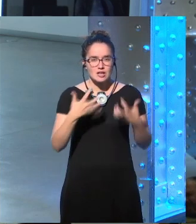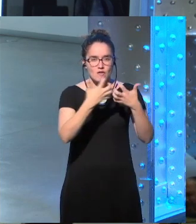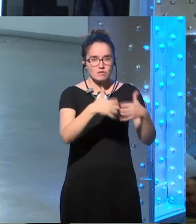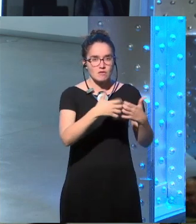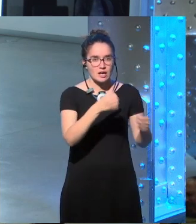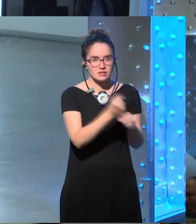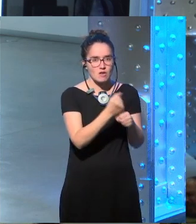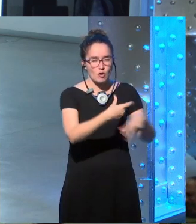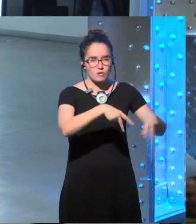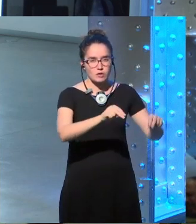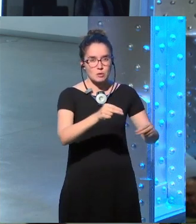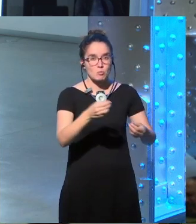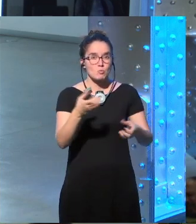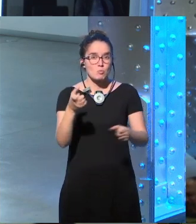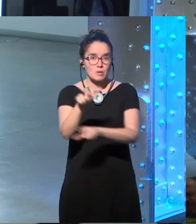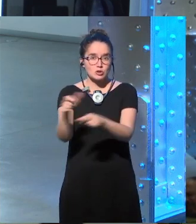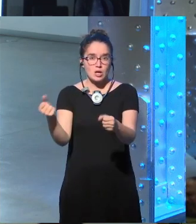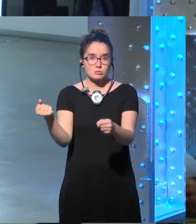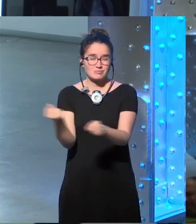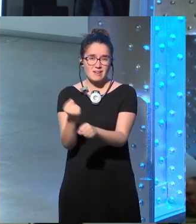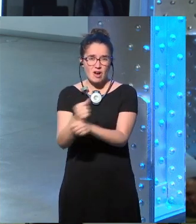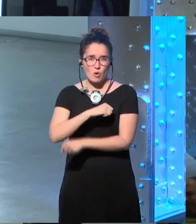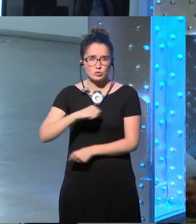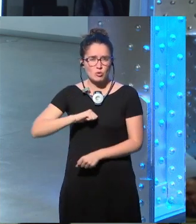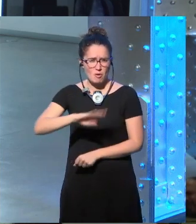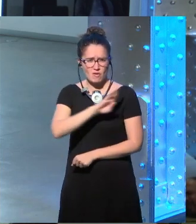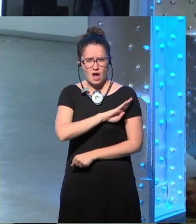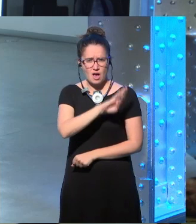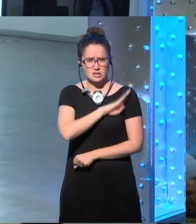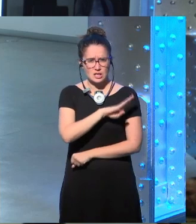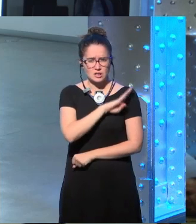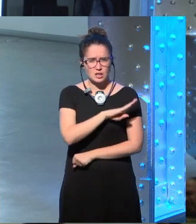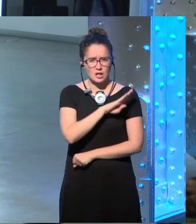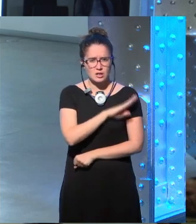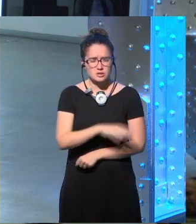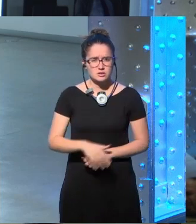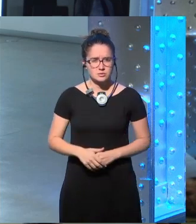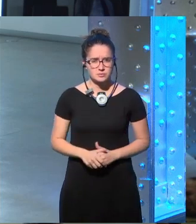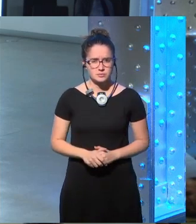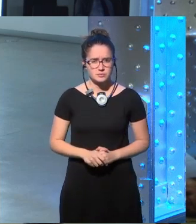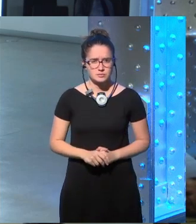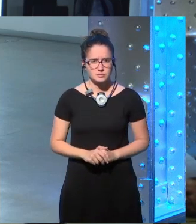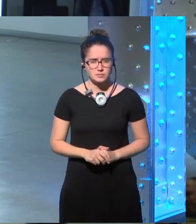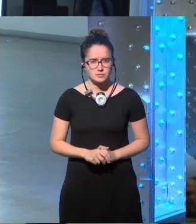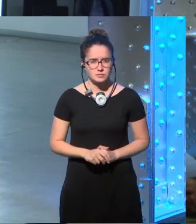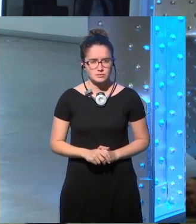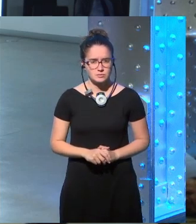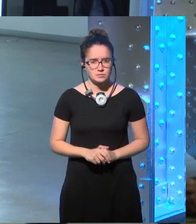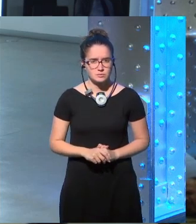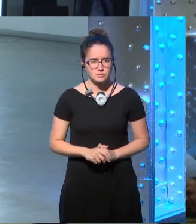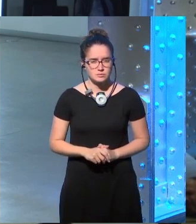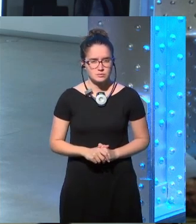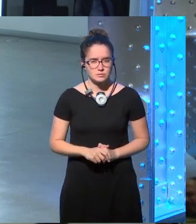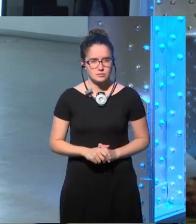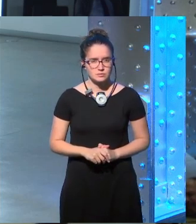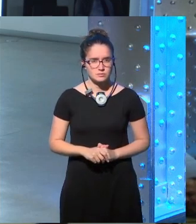The gig economy is still small, but it's on the rise. So I don't know. I'm not a consultant.